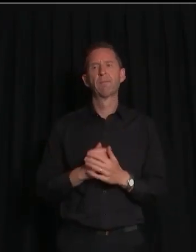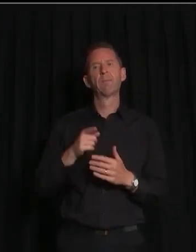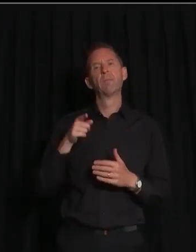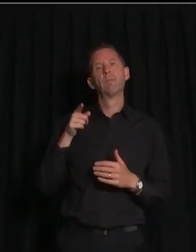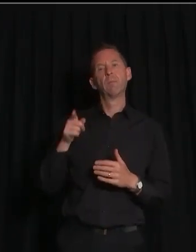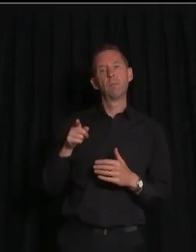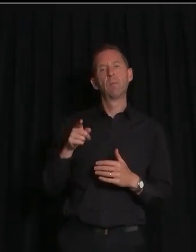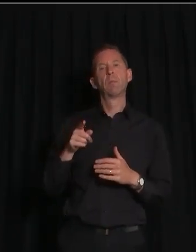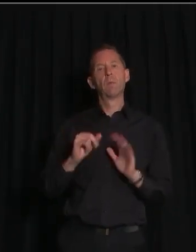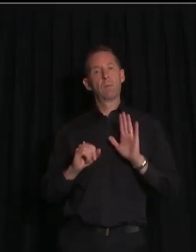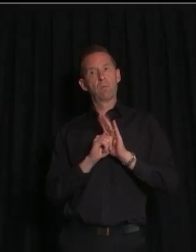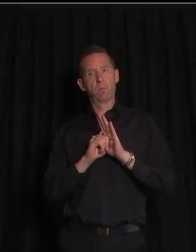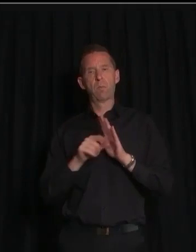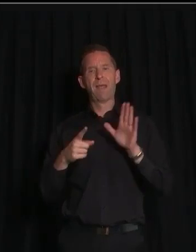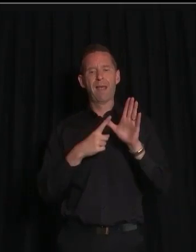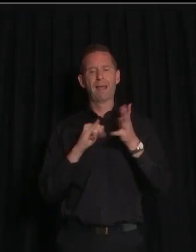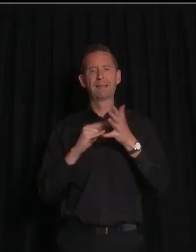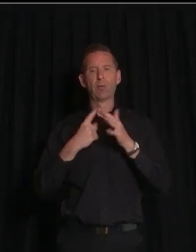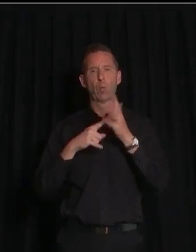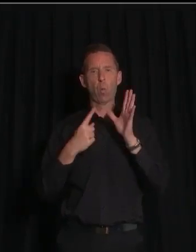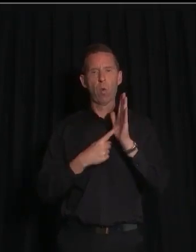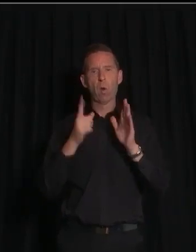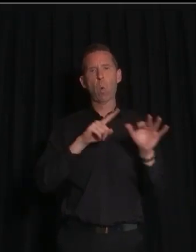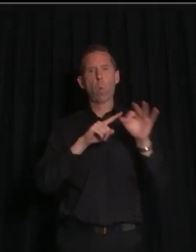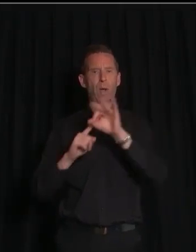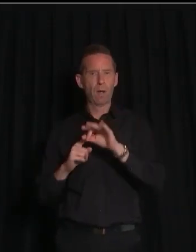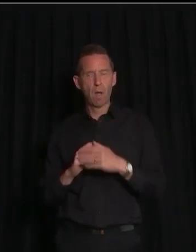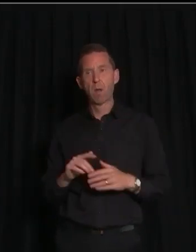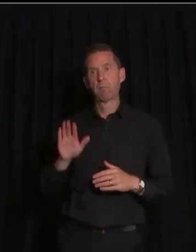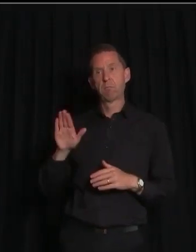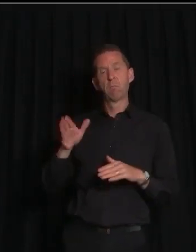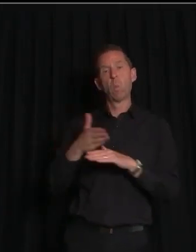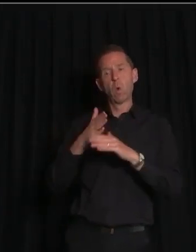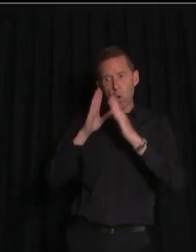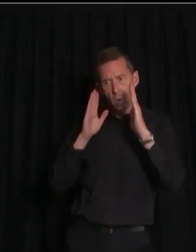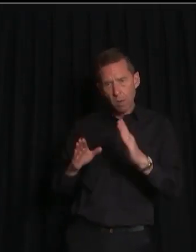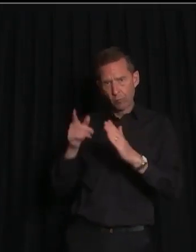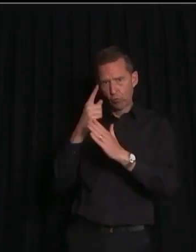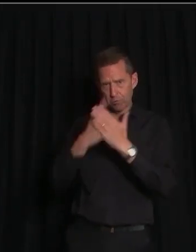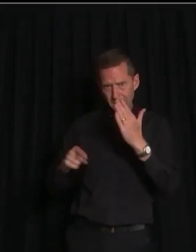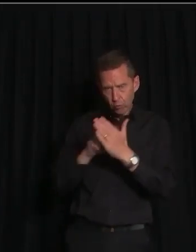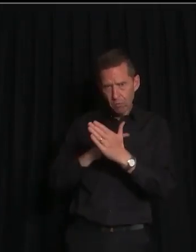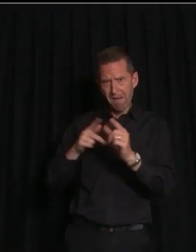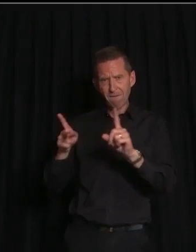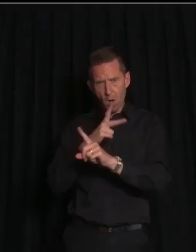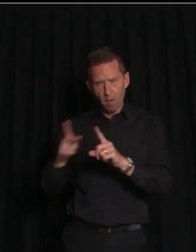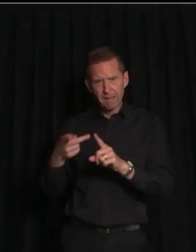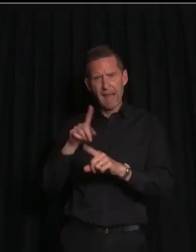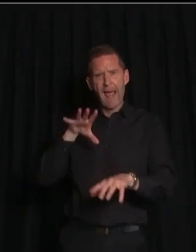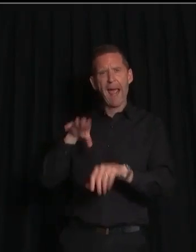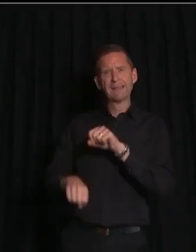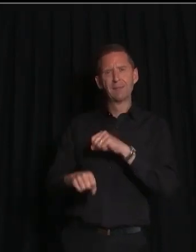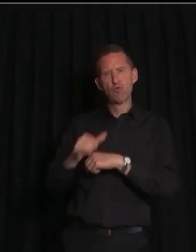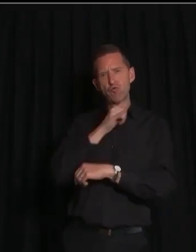as asexual and queer. Her work focuses on discrimination, violence, and hate crime